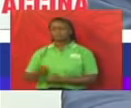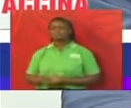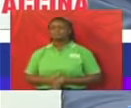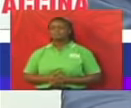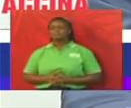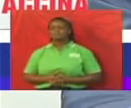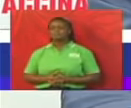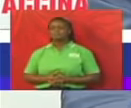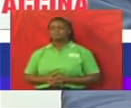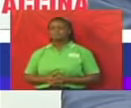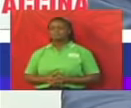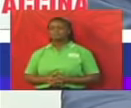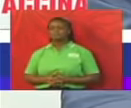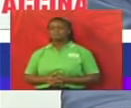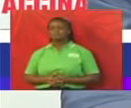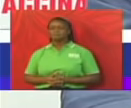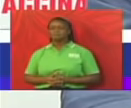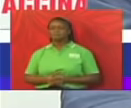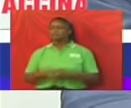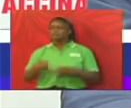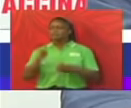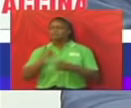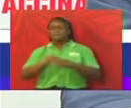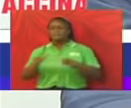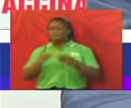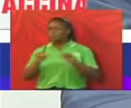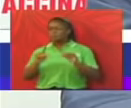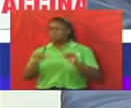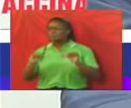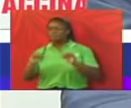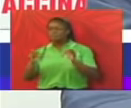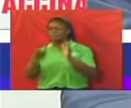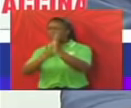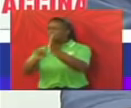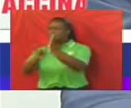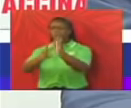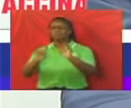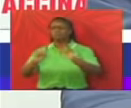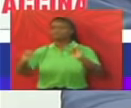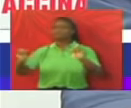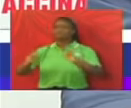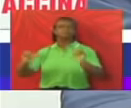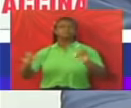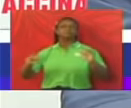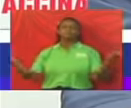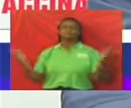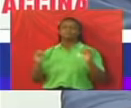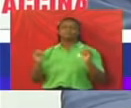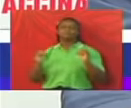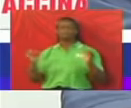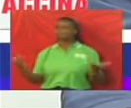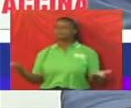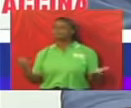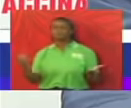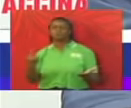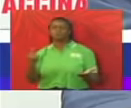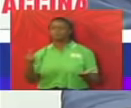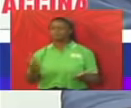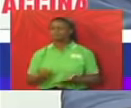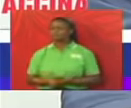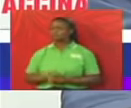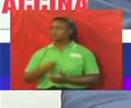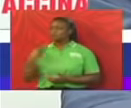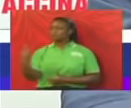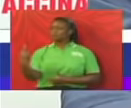that risk. So we have not received any of those reports that you've spoken about, and the one report that we have received of